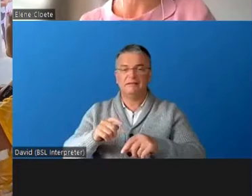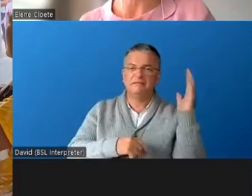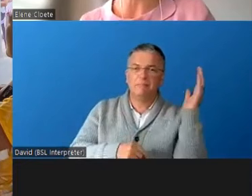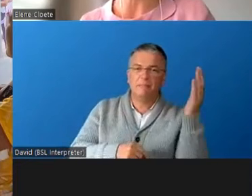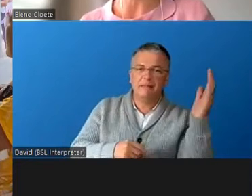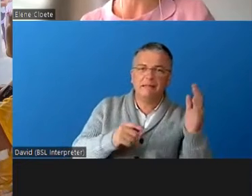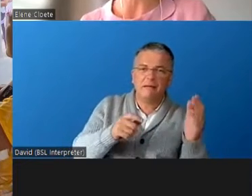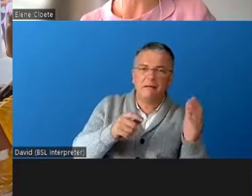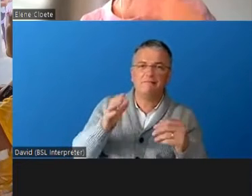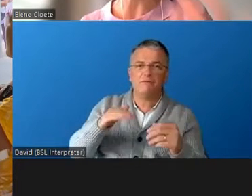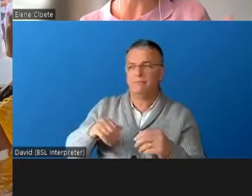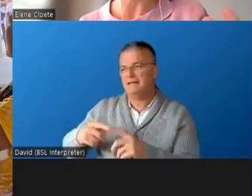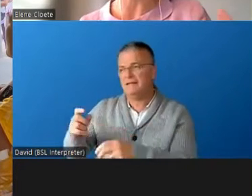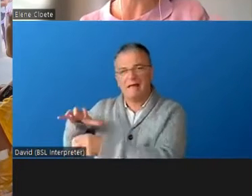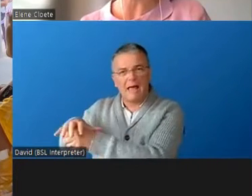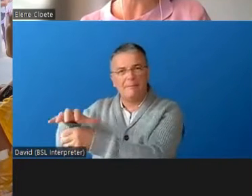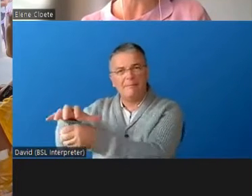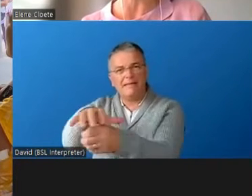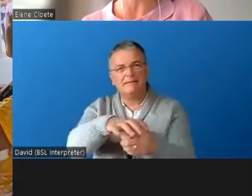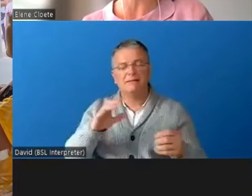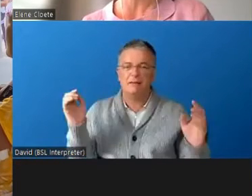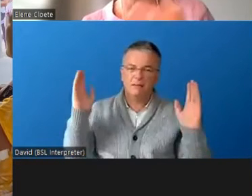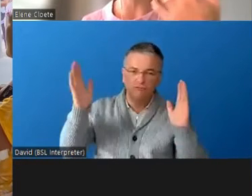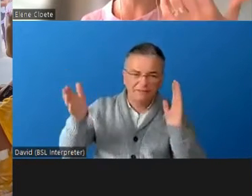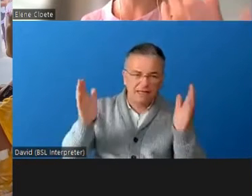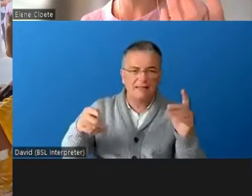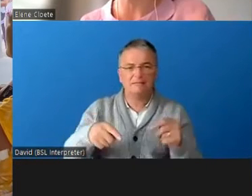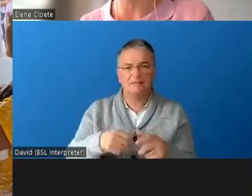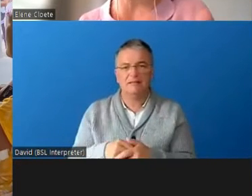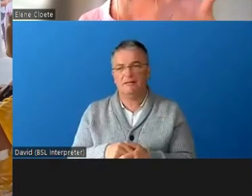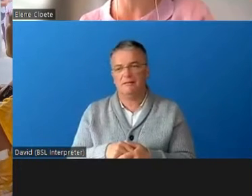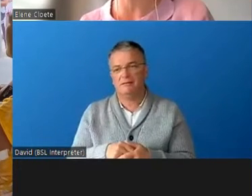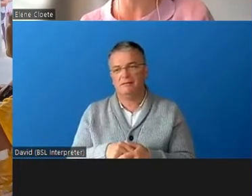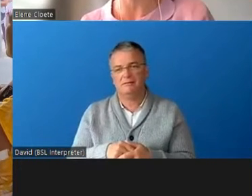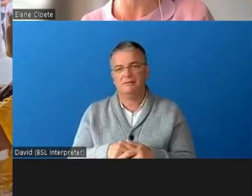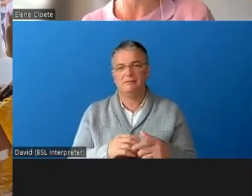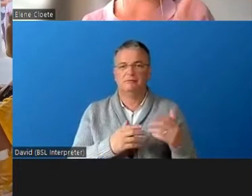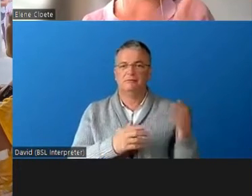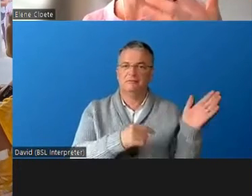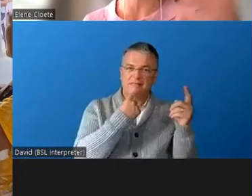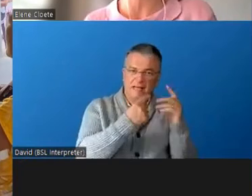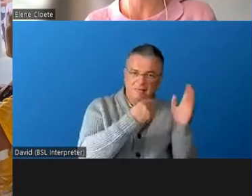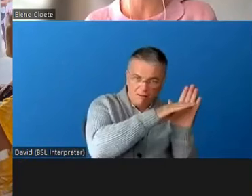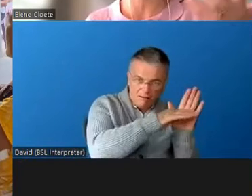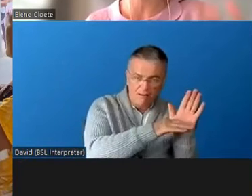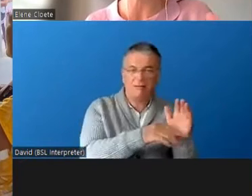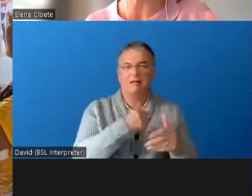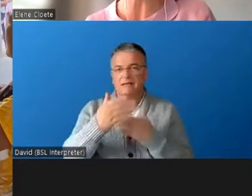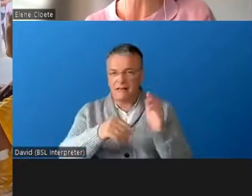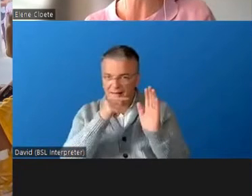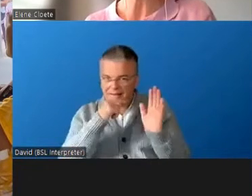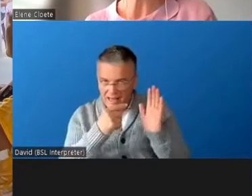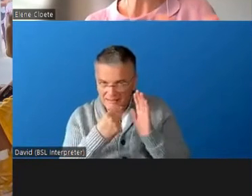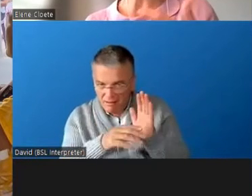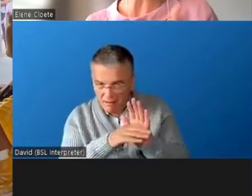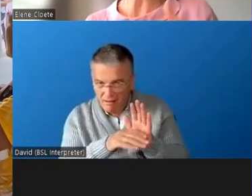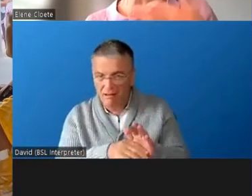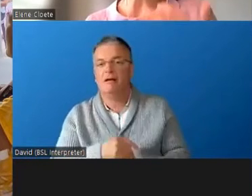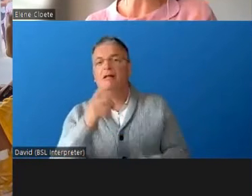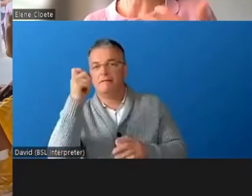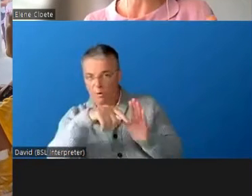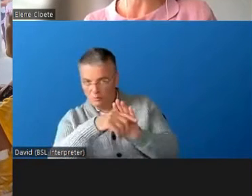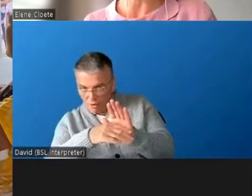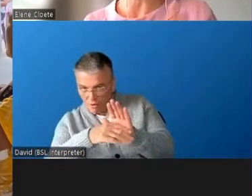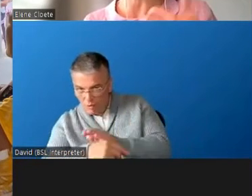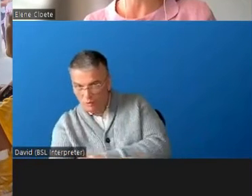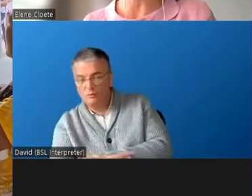different hamlets then present their data and also their explanation for their data, which is in the form of the photos. And then